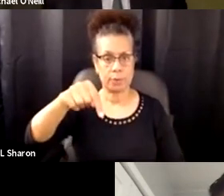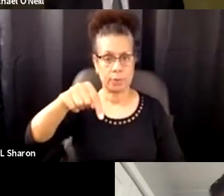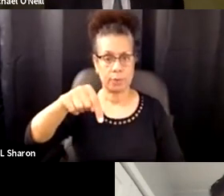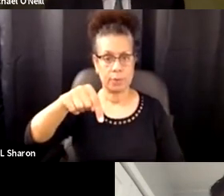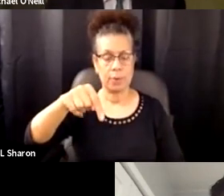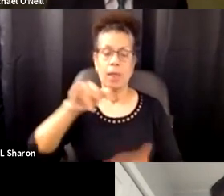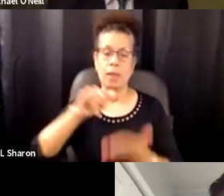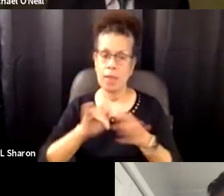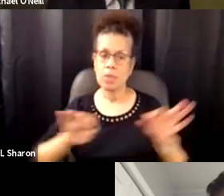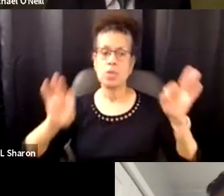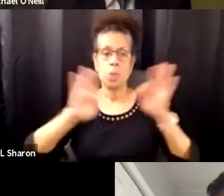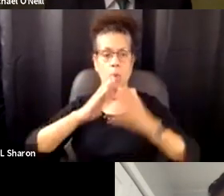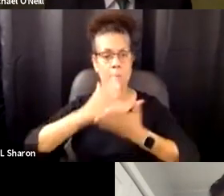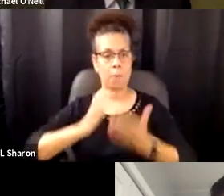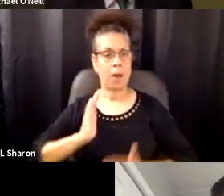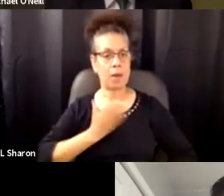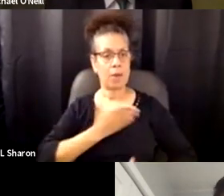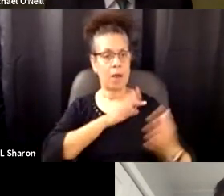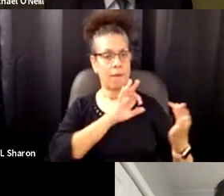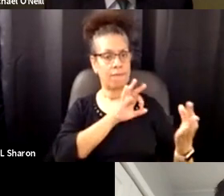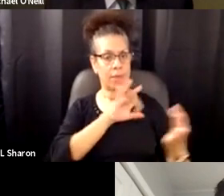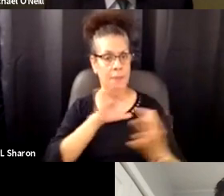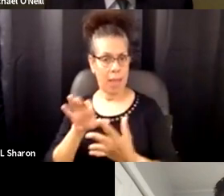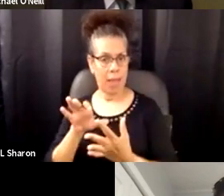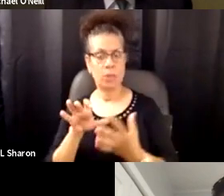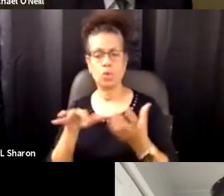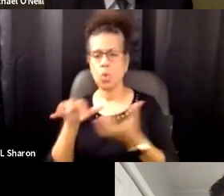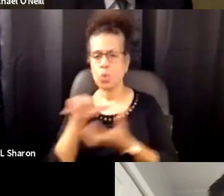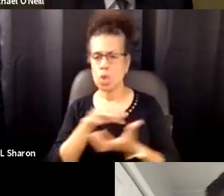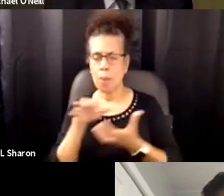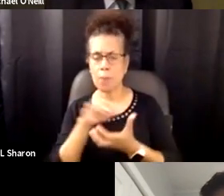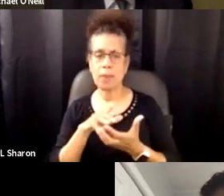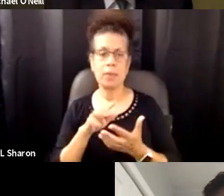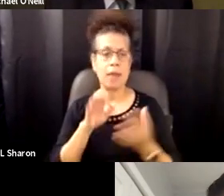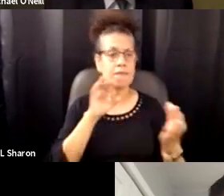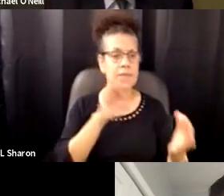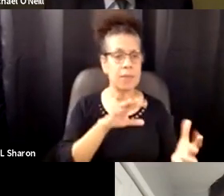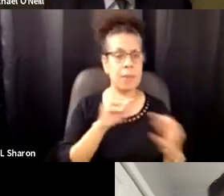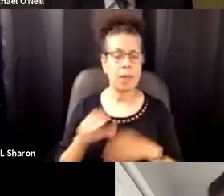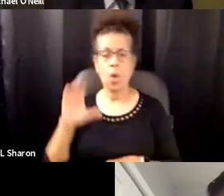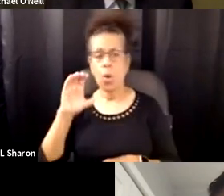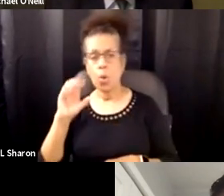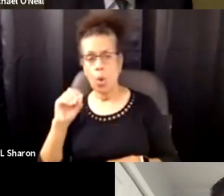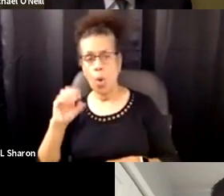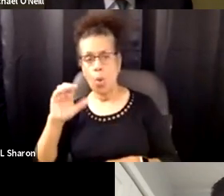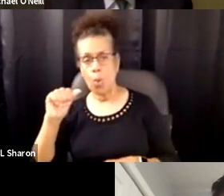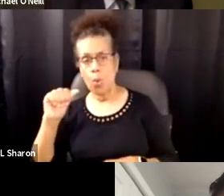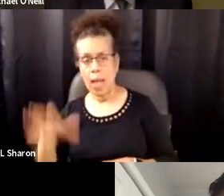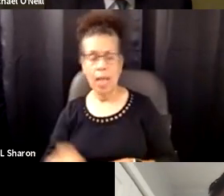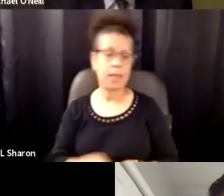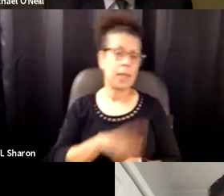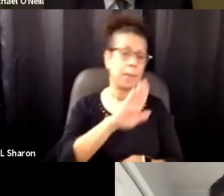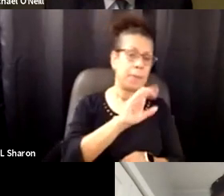heavy part of the feedback that we received so it's a combination of thousands of feedback from ko kak b sac but also the teachers